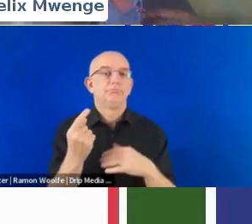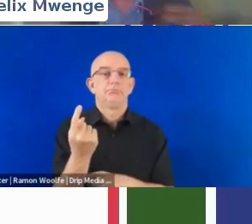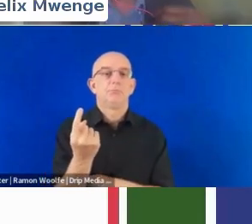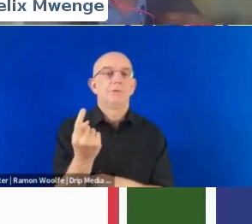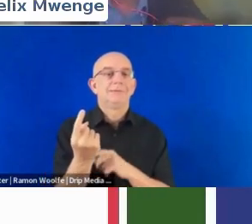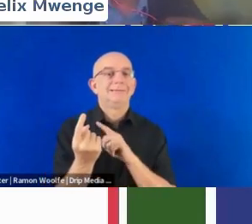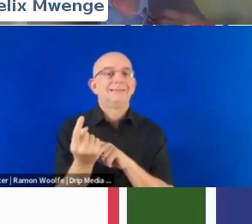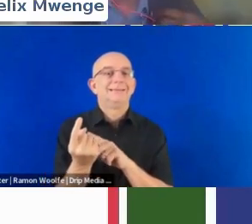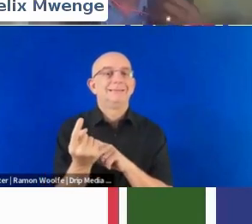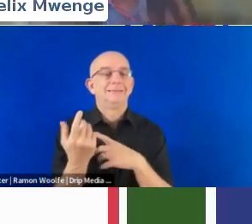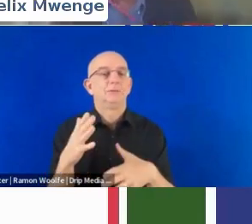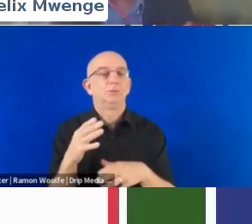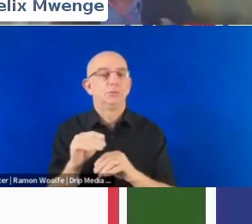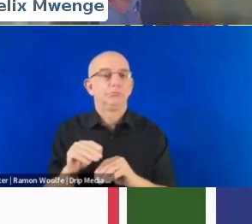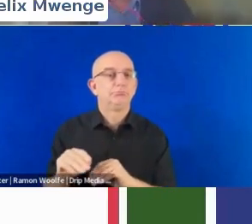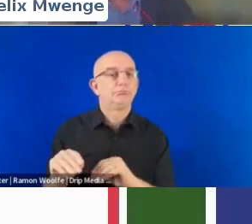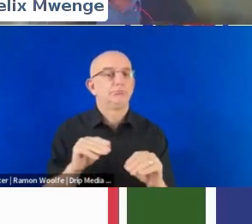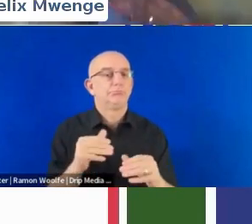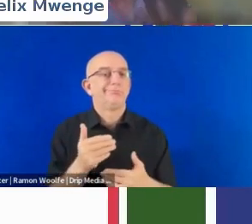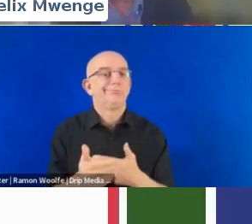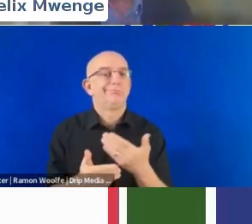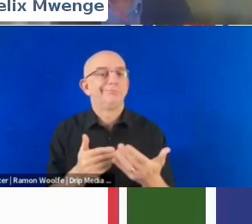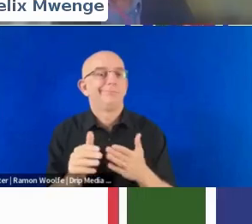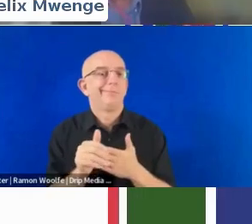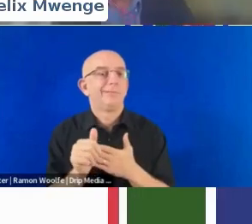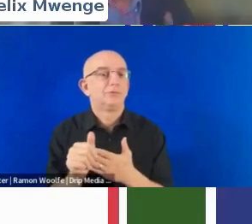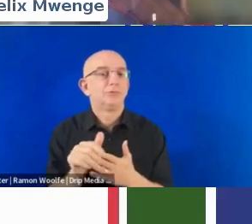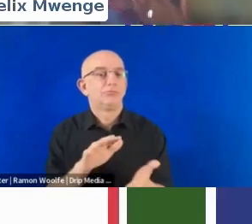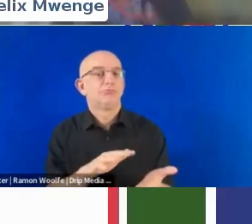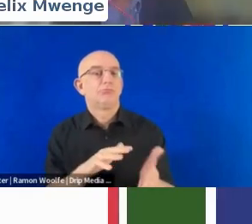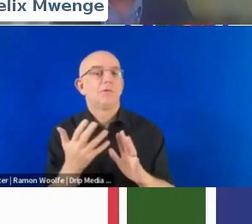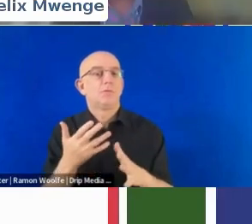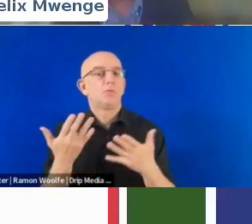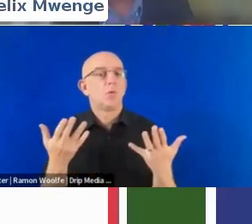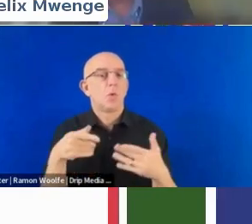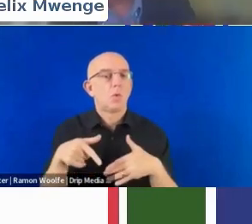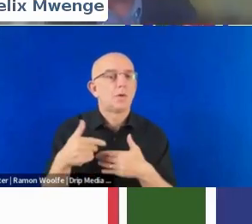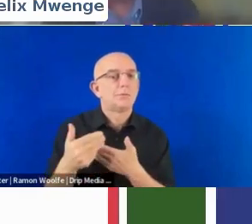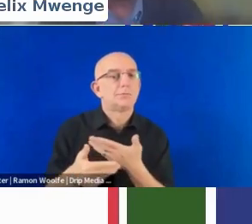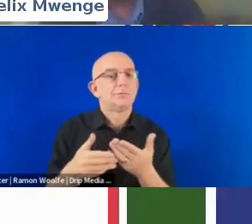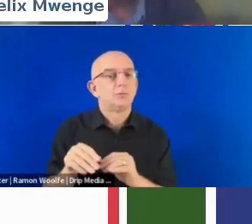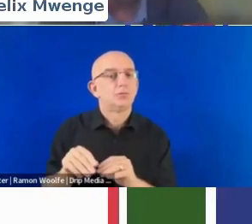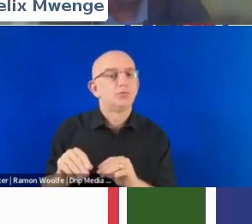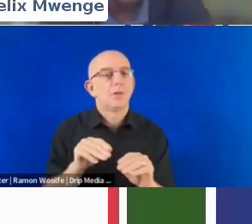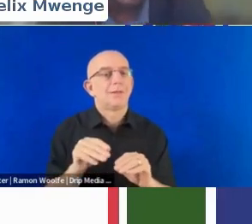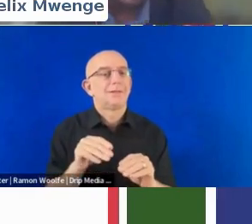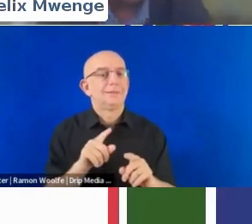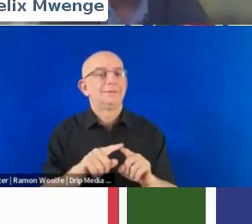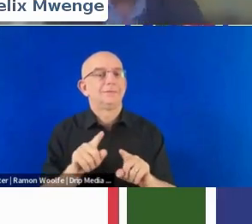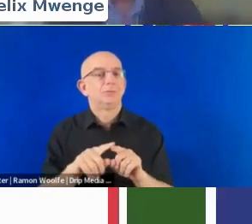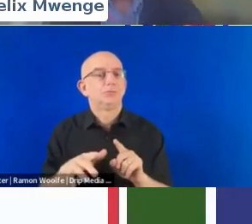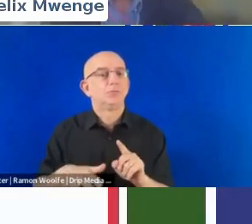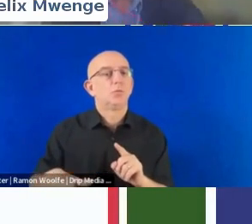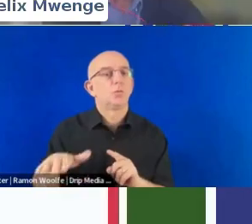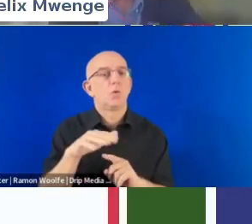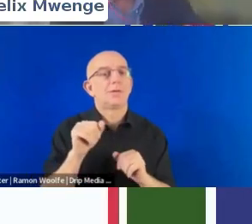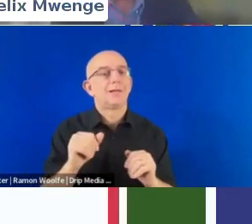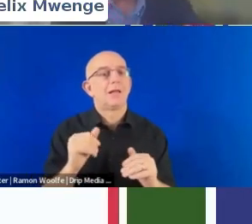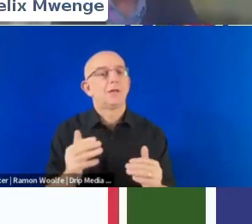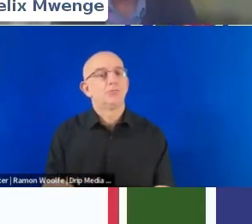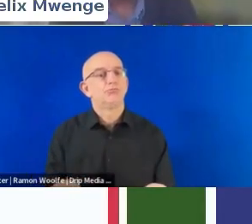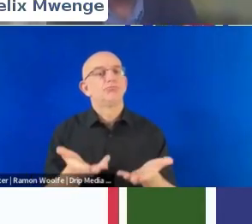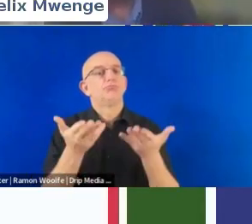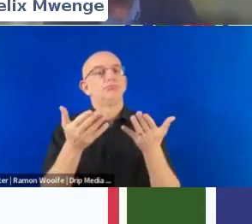are, to raise leaders that can go back and transform their environments. Transform uses a